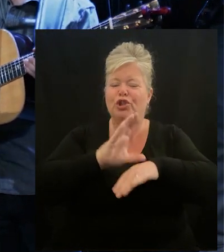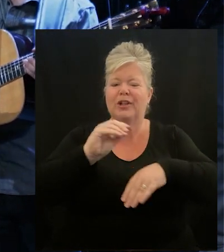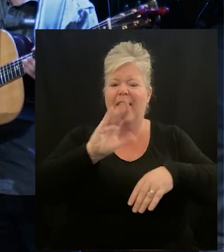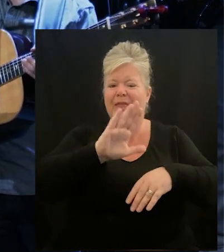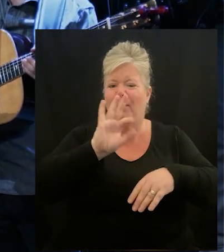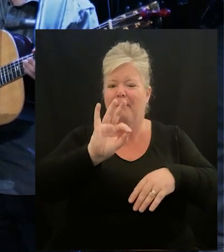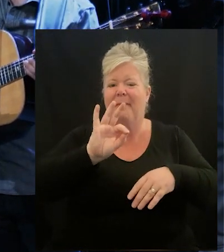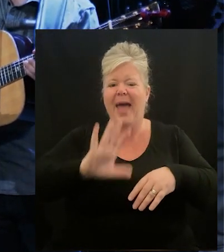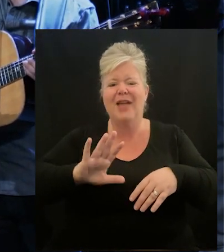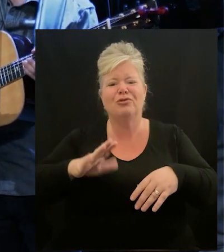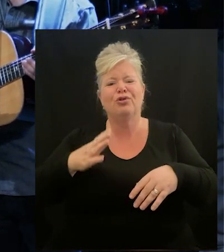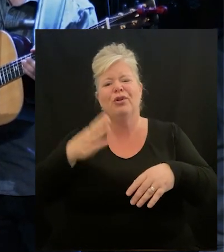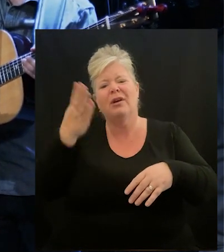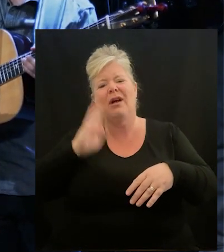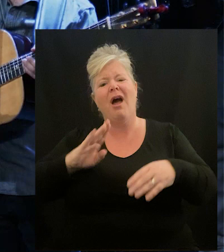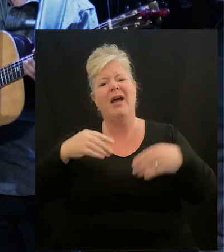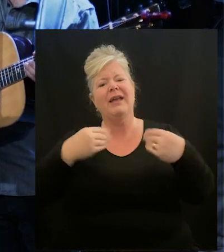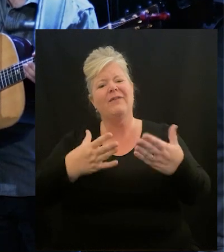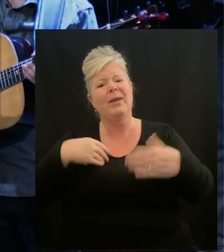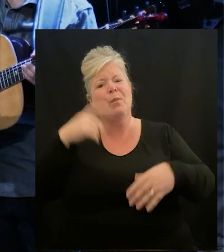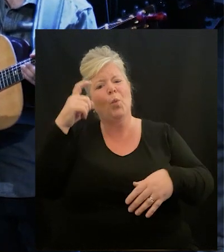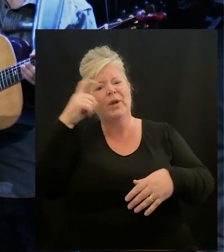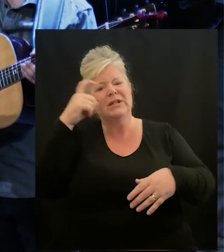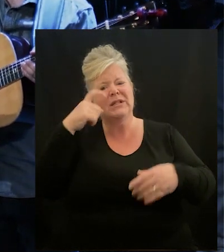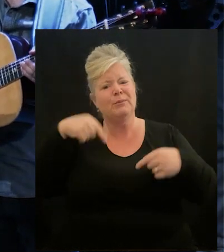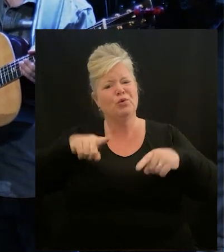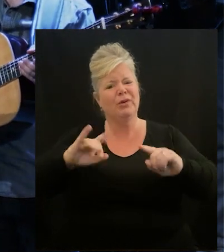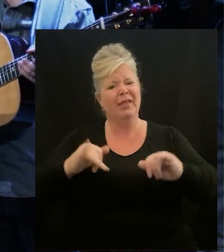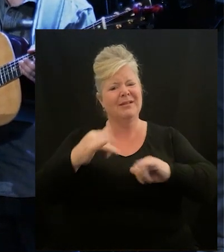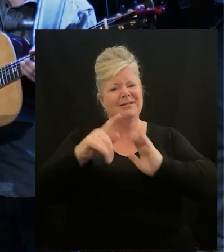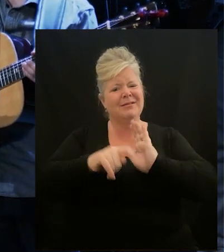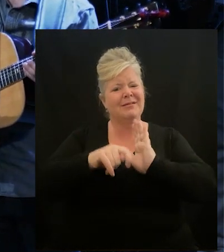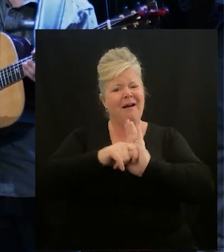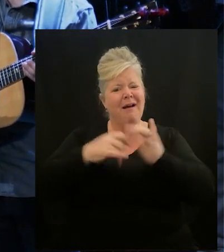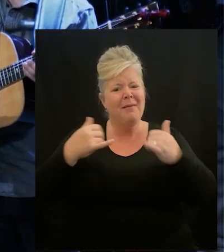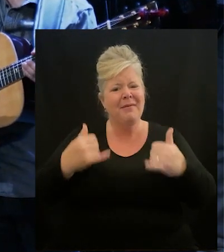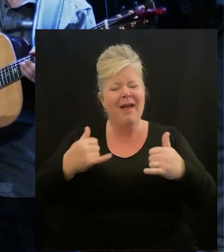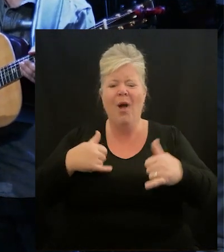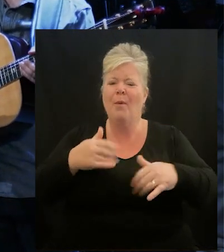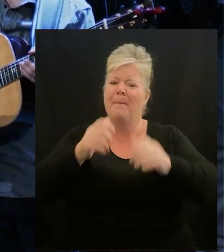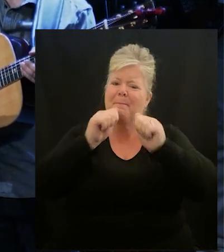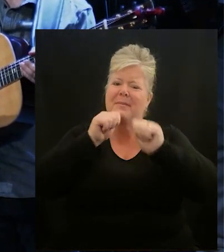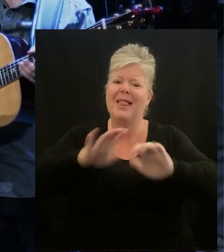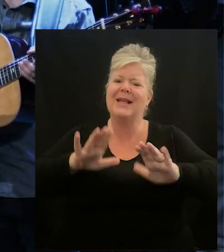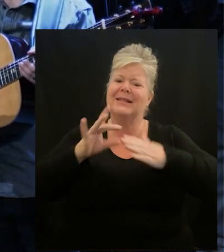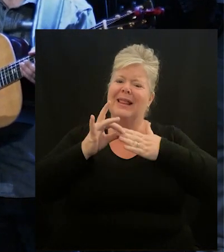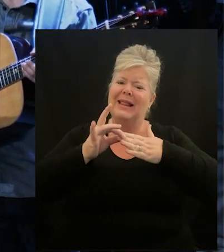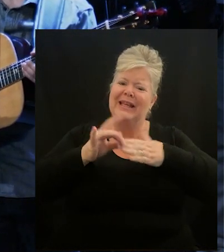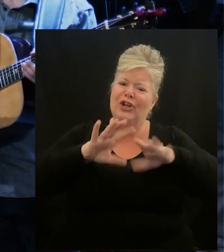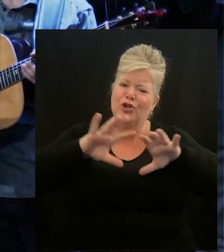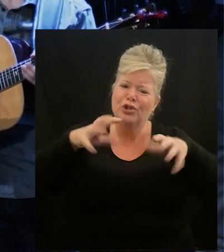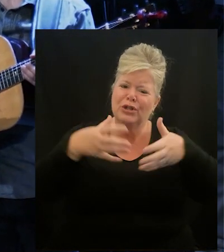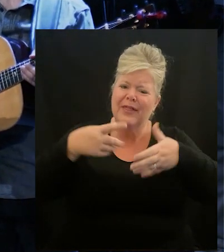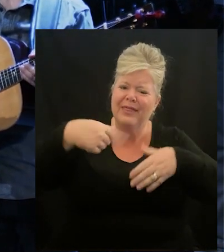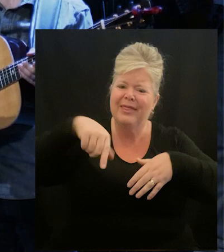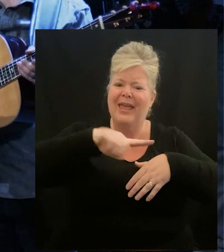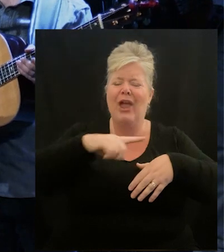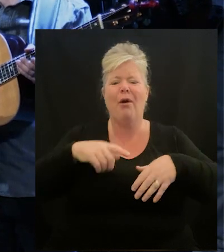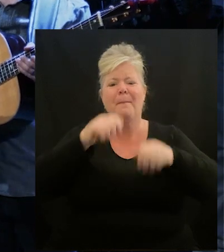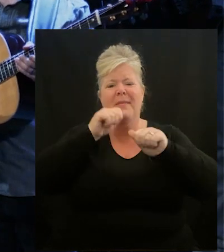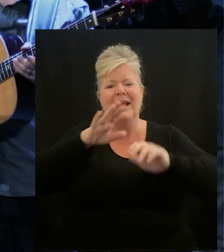pray, God, that you would be with them, that you would give them wisdom in this time. God, that you would bless the leadership at that church, that you would bless the